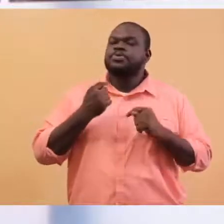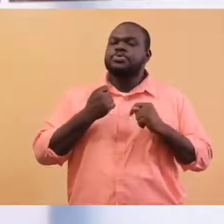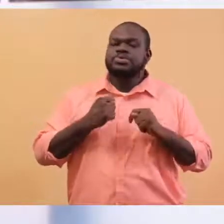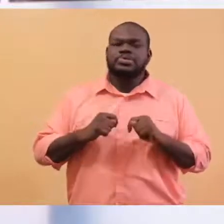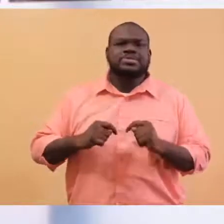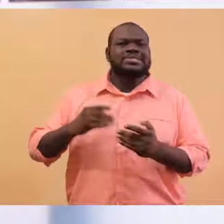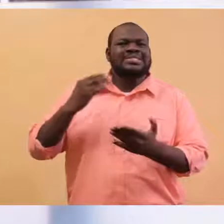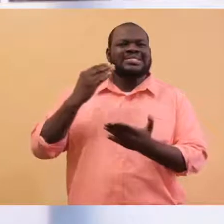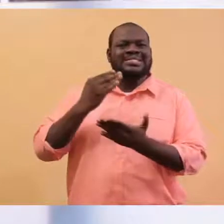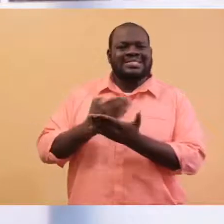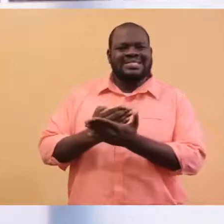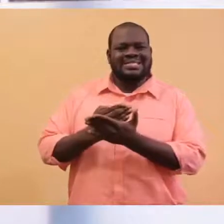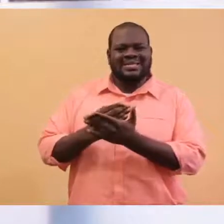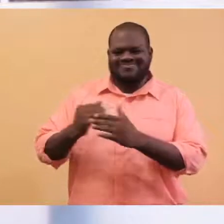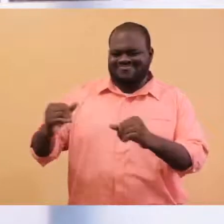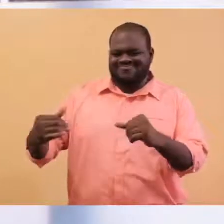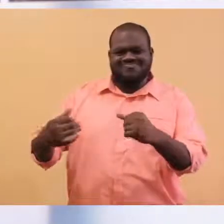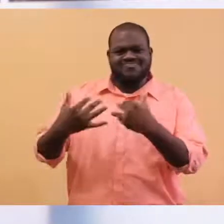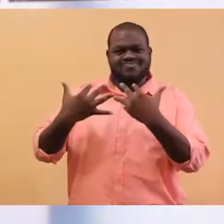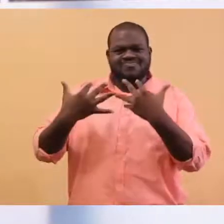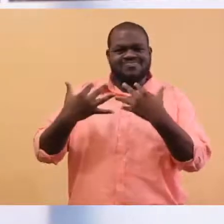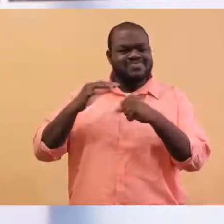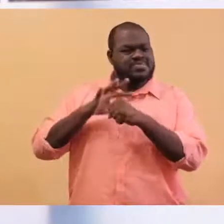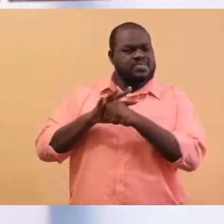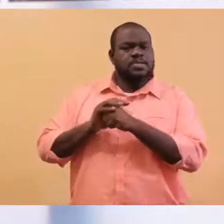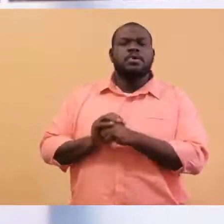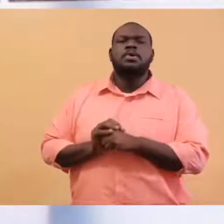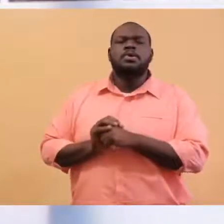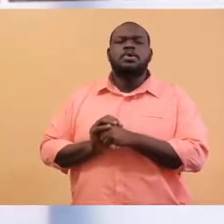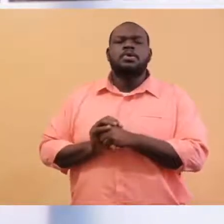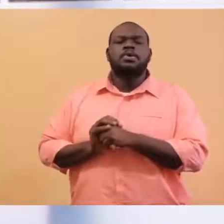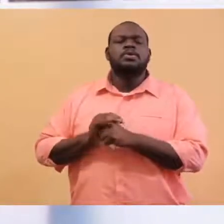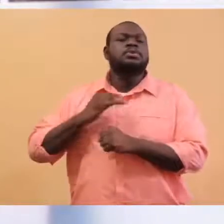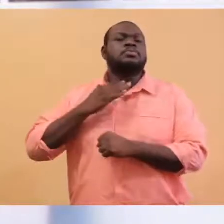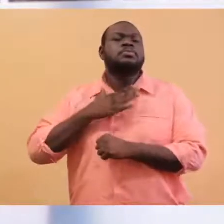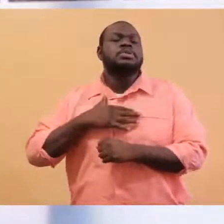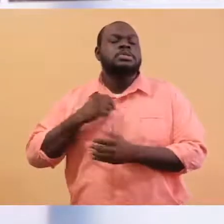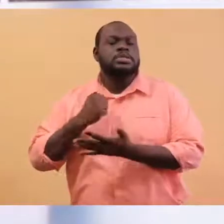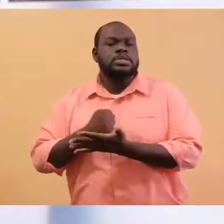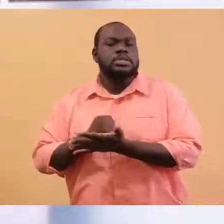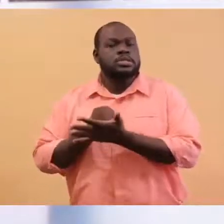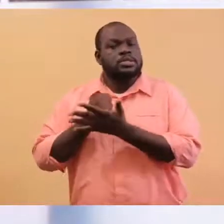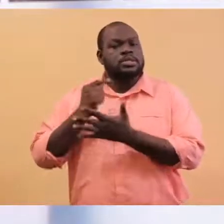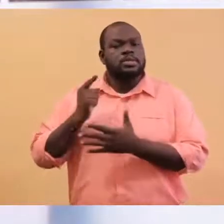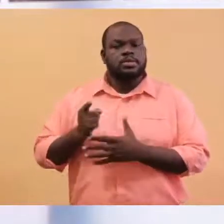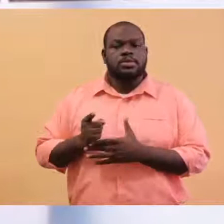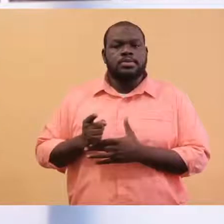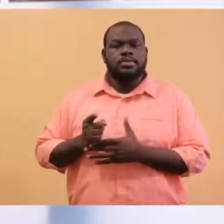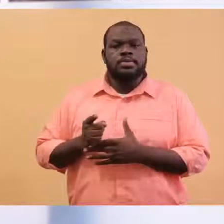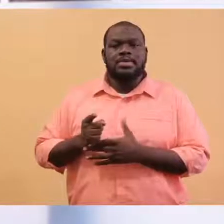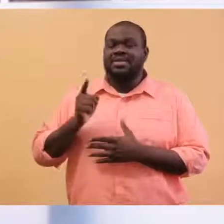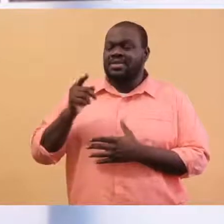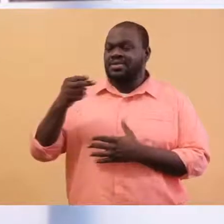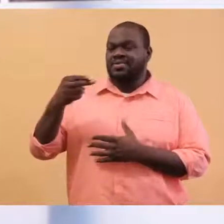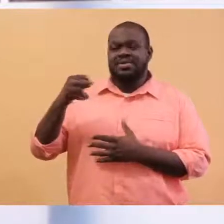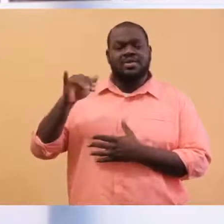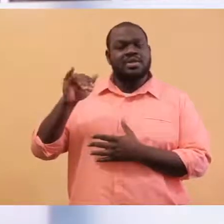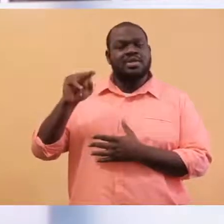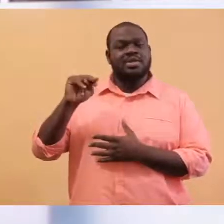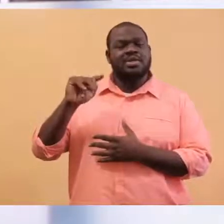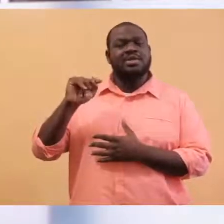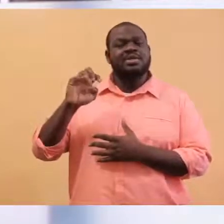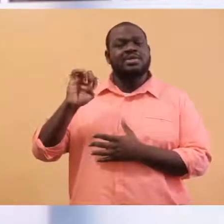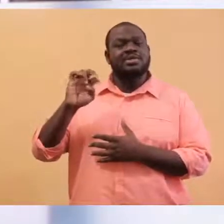of the disease in their community. Please appreciate that the hinterland poses a unique challenge to